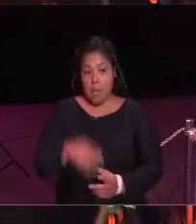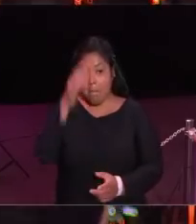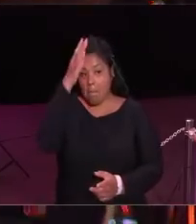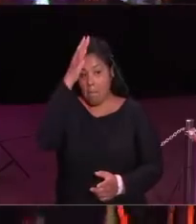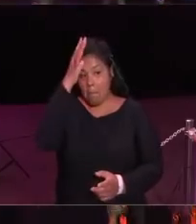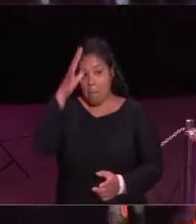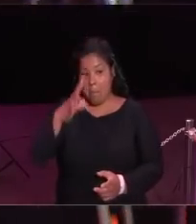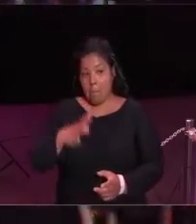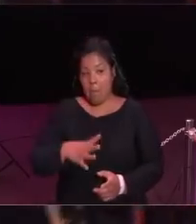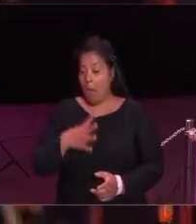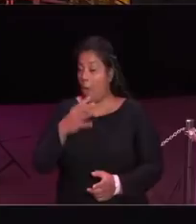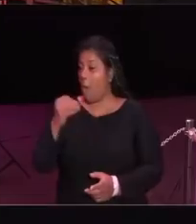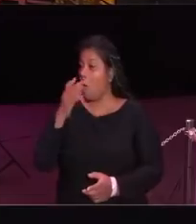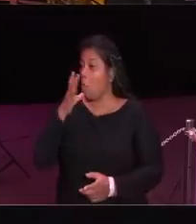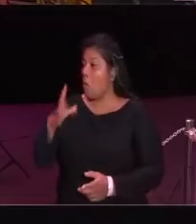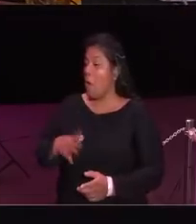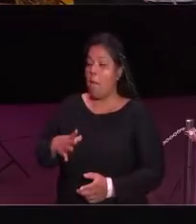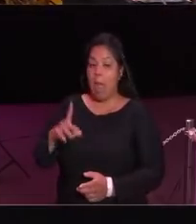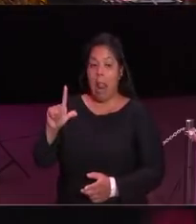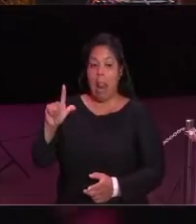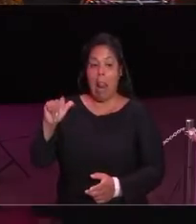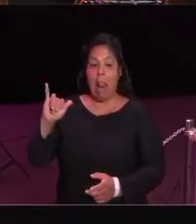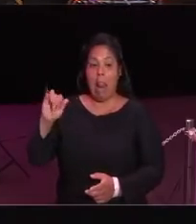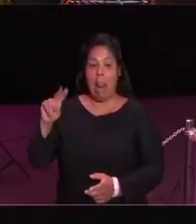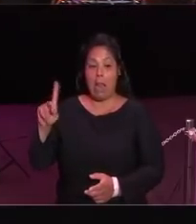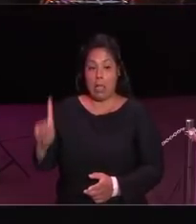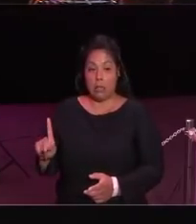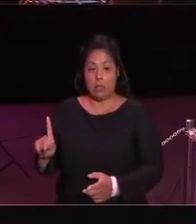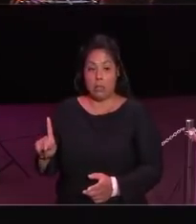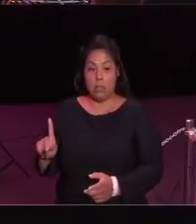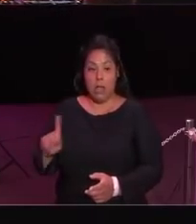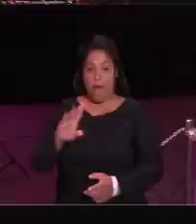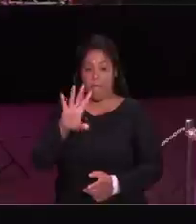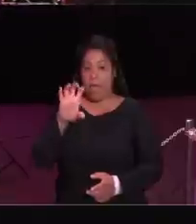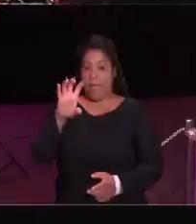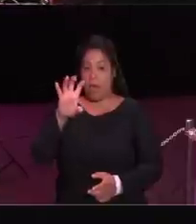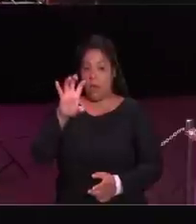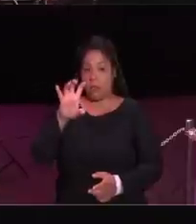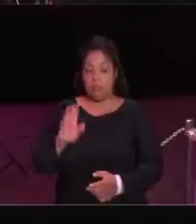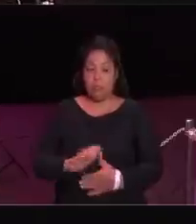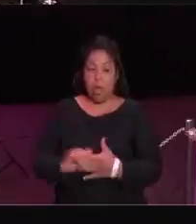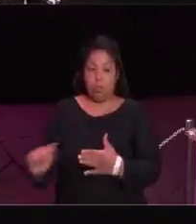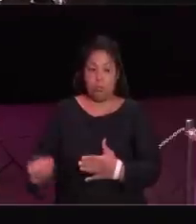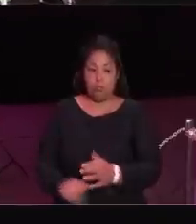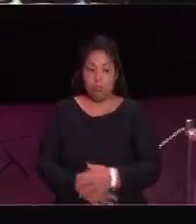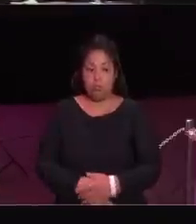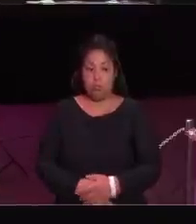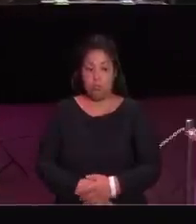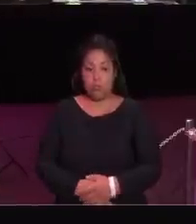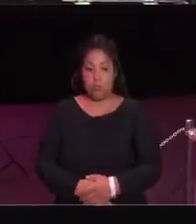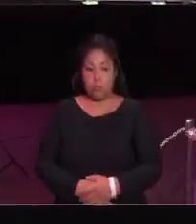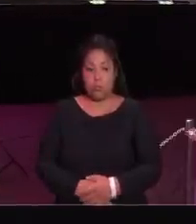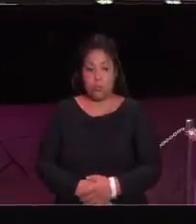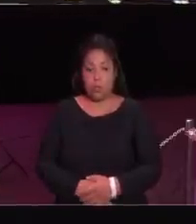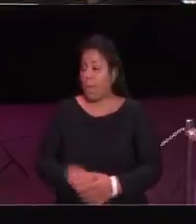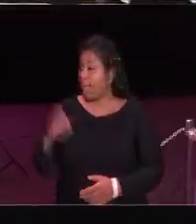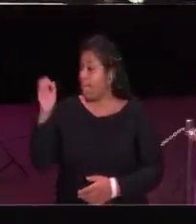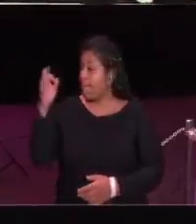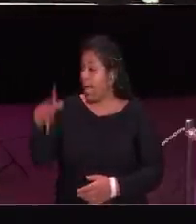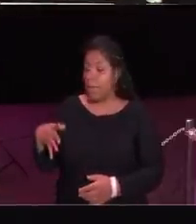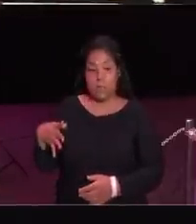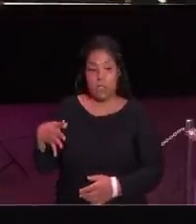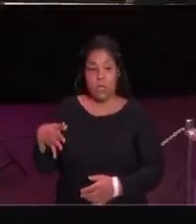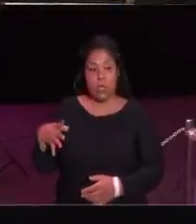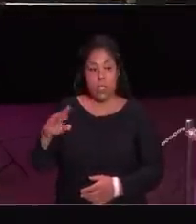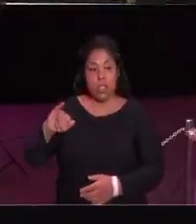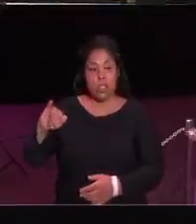Men and Women Link, 500. Pastor Rodriguez, $500. God bless you. Pastor Quesada, Jonathan